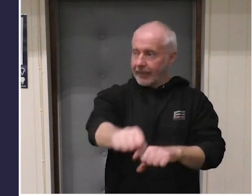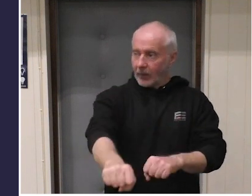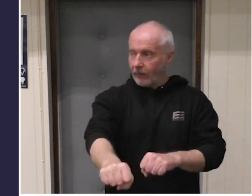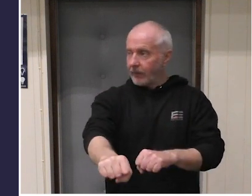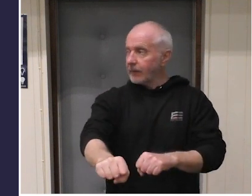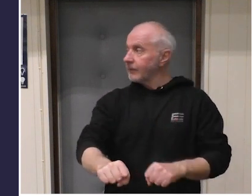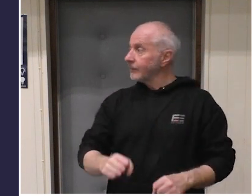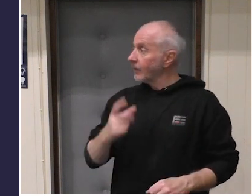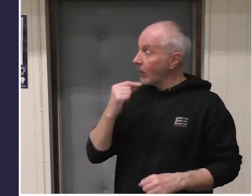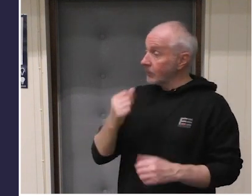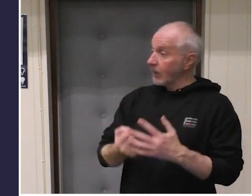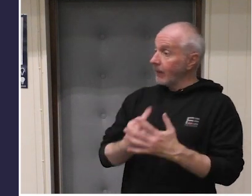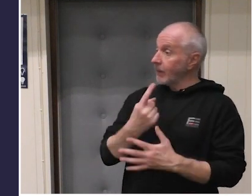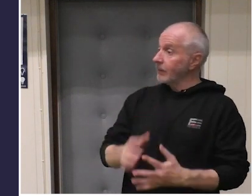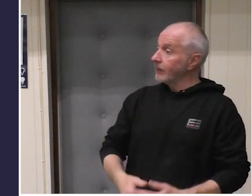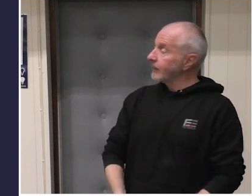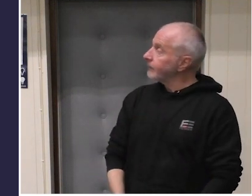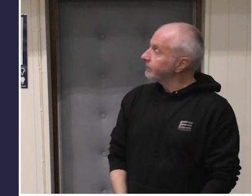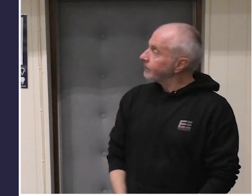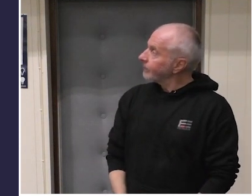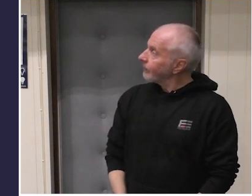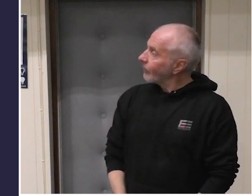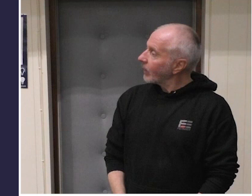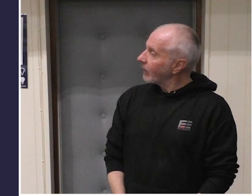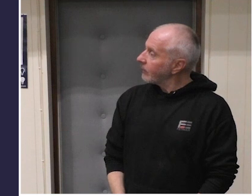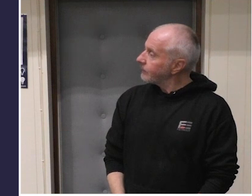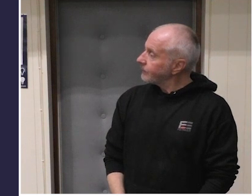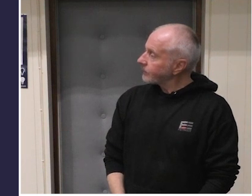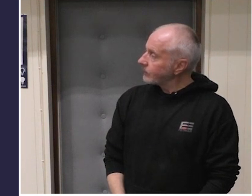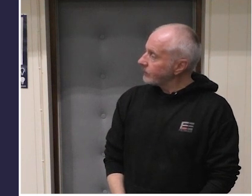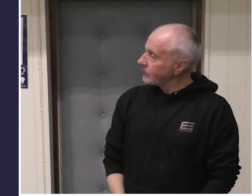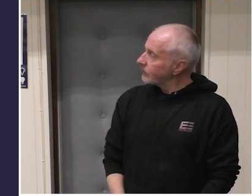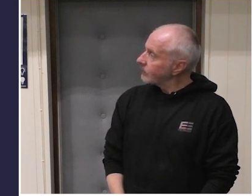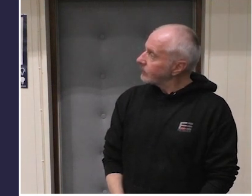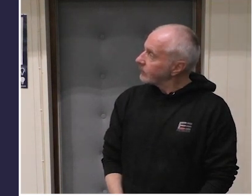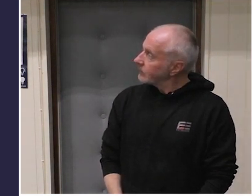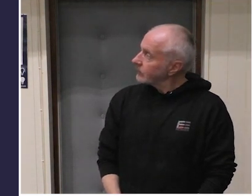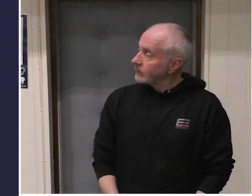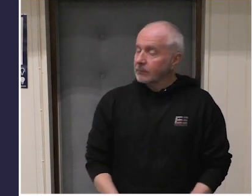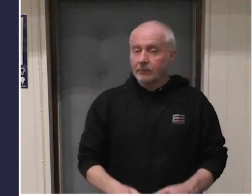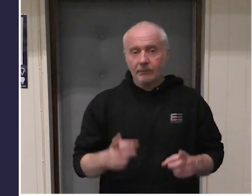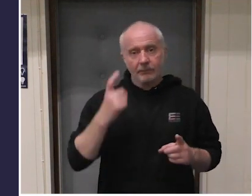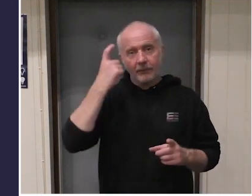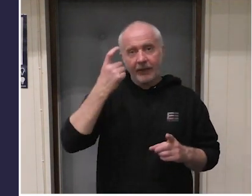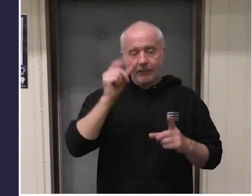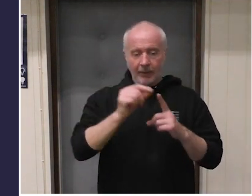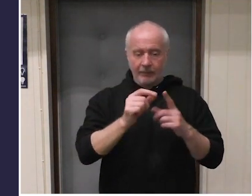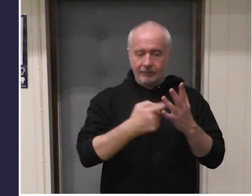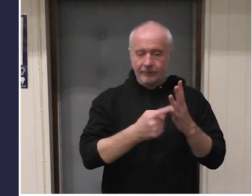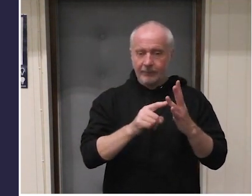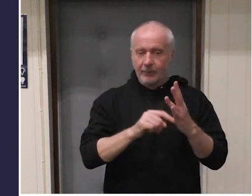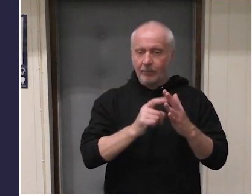Yeah. So let's talk about this idea in the context of proteins, right? Protein